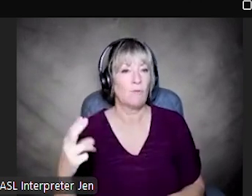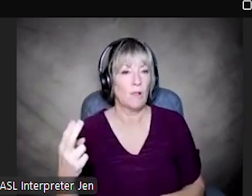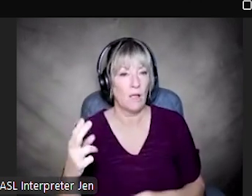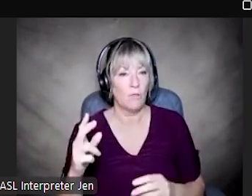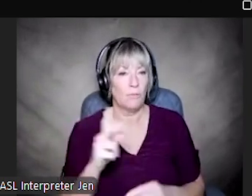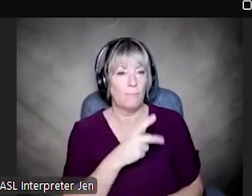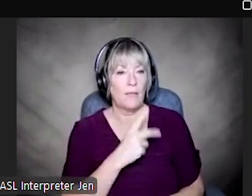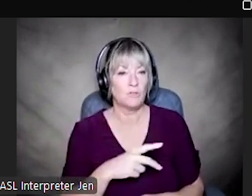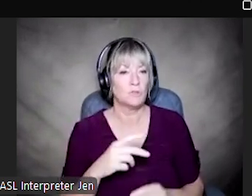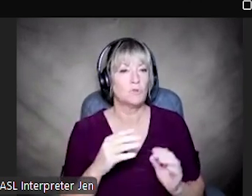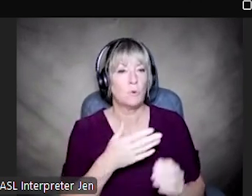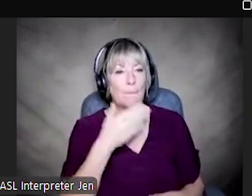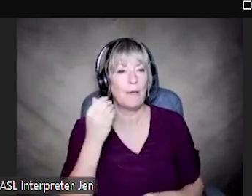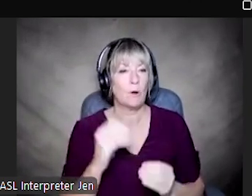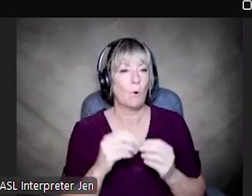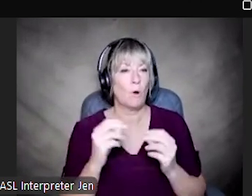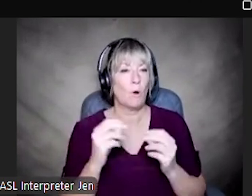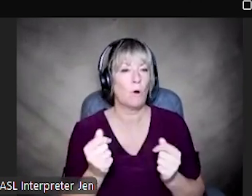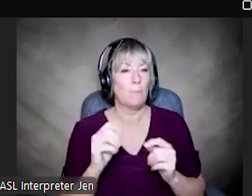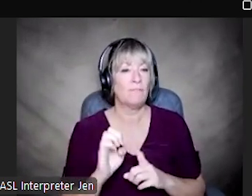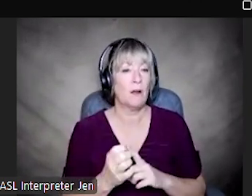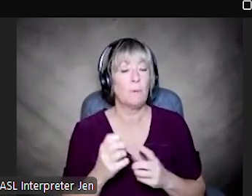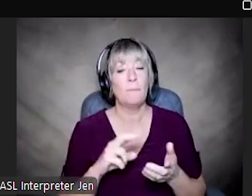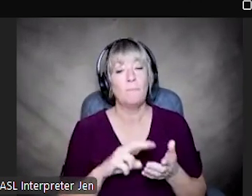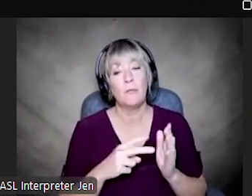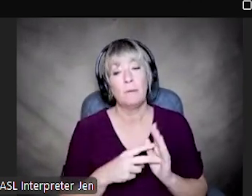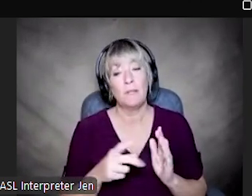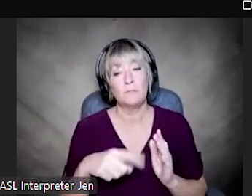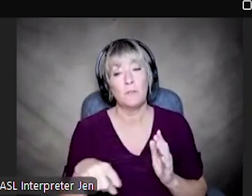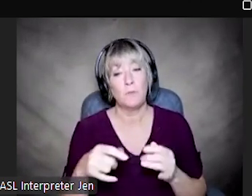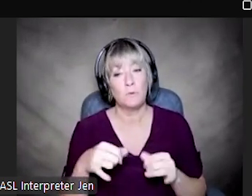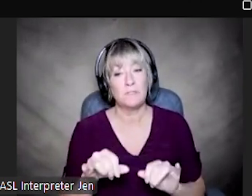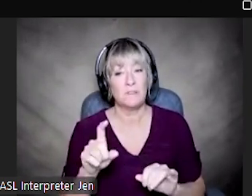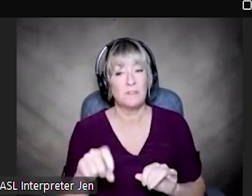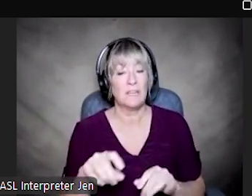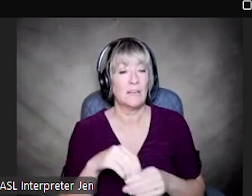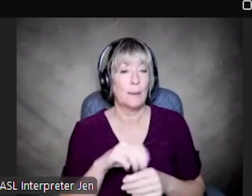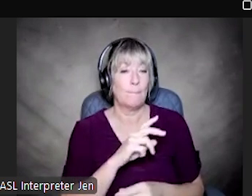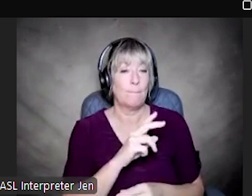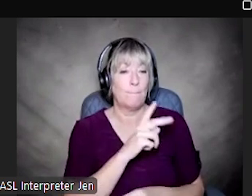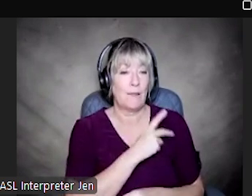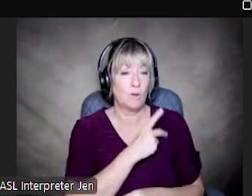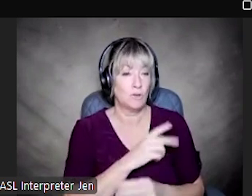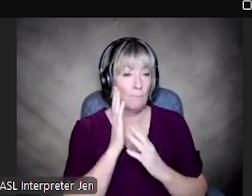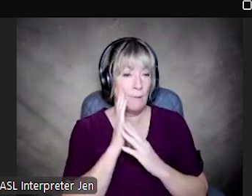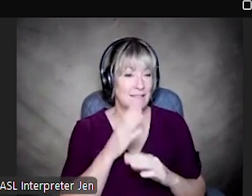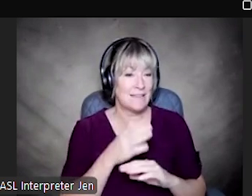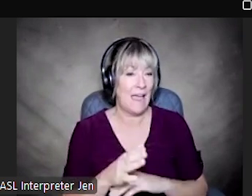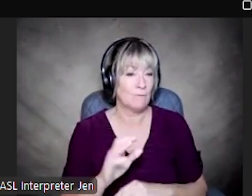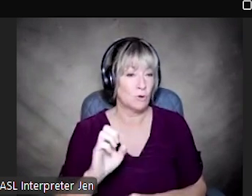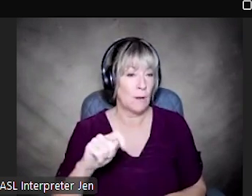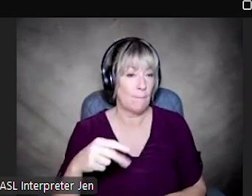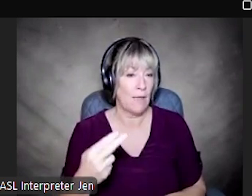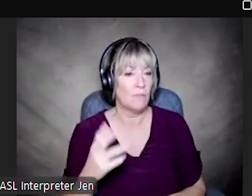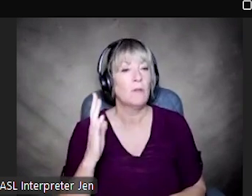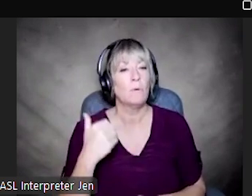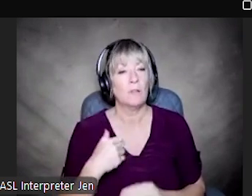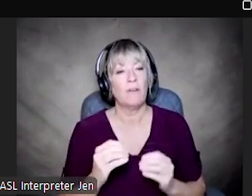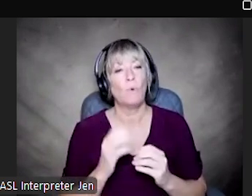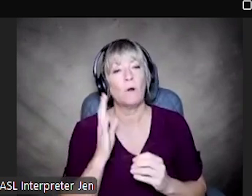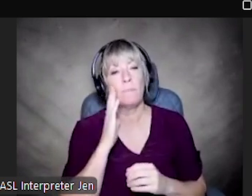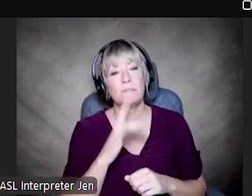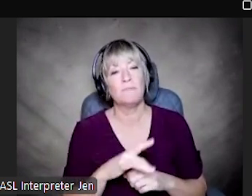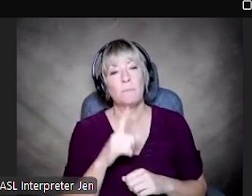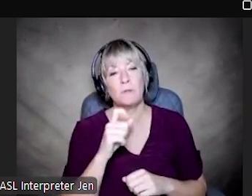much better and more prompt environment. And it even means that those who still need inpatient beds after empath, there's going to be many more beds available because we're not